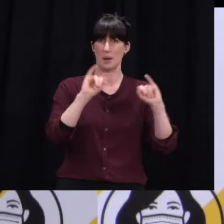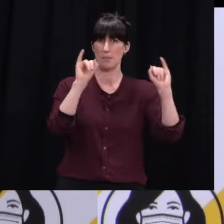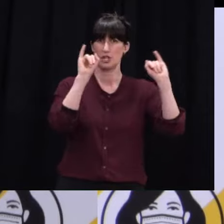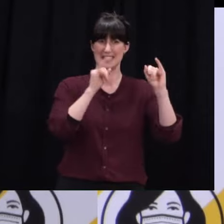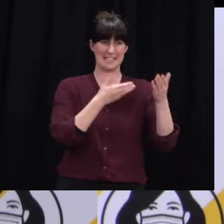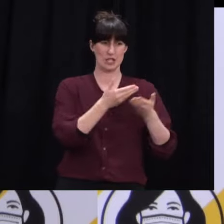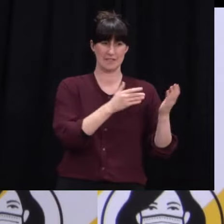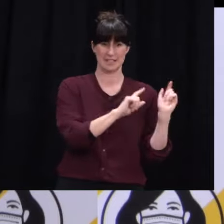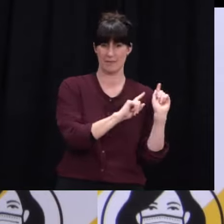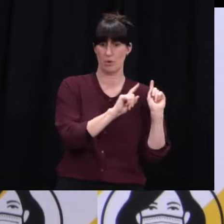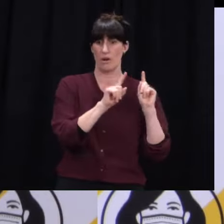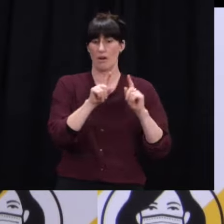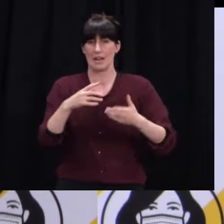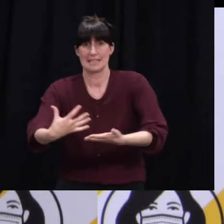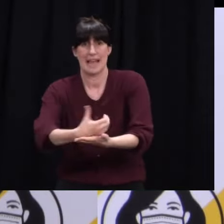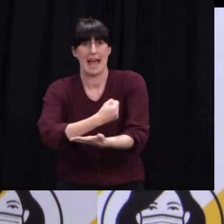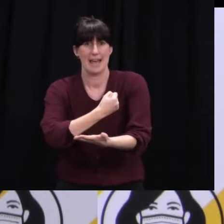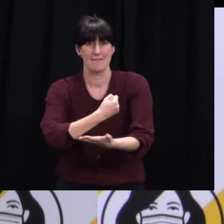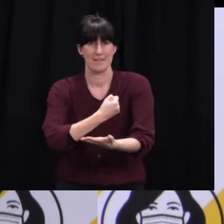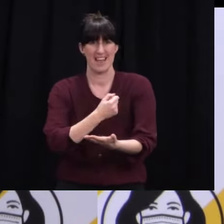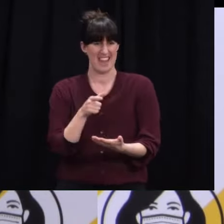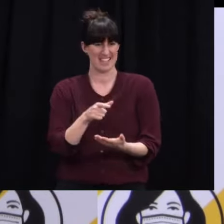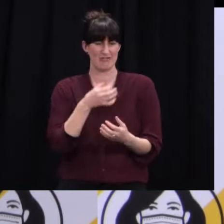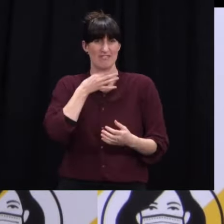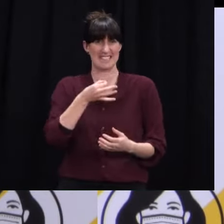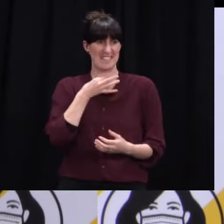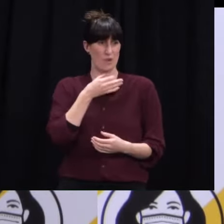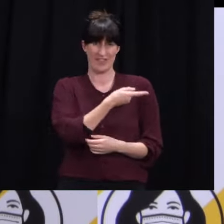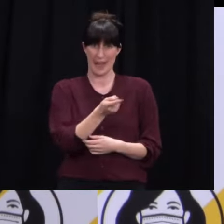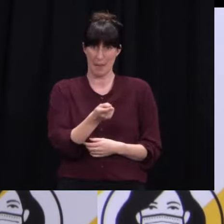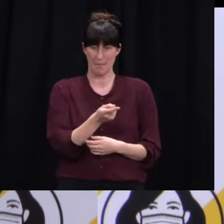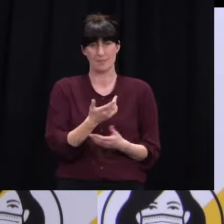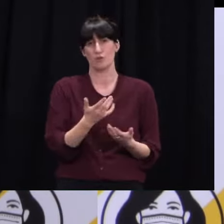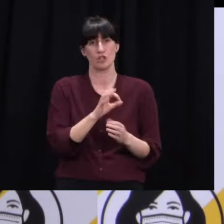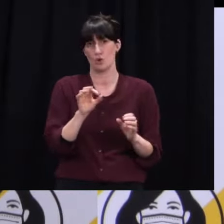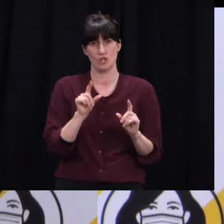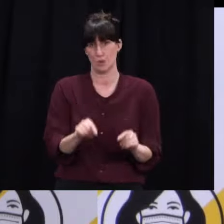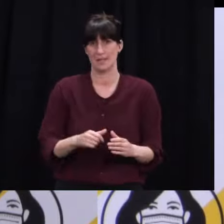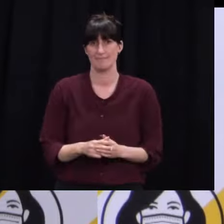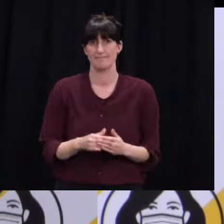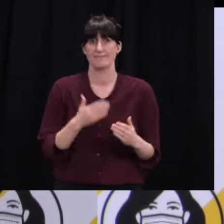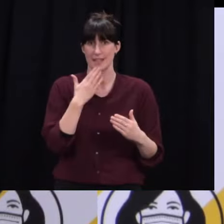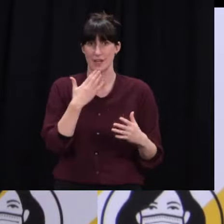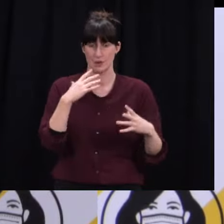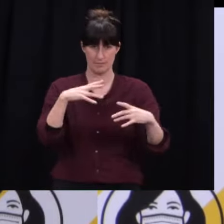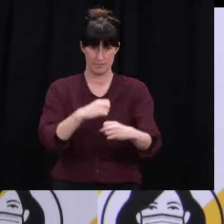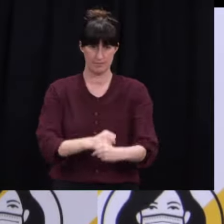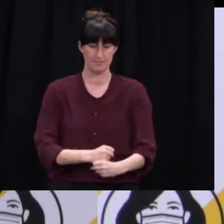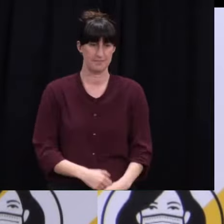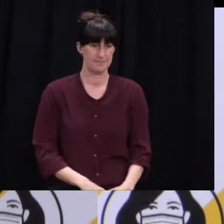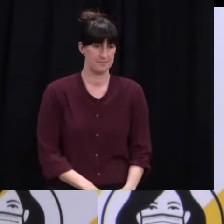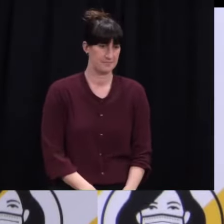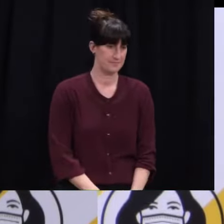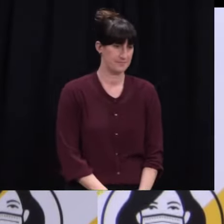everybody, don't undertake those kind of activities because it puts other people at risk. Thanks, everybody.